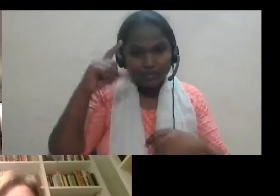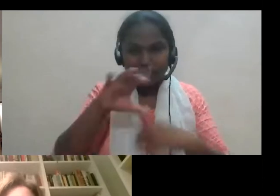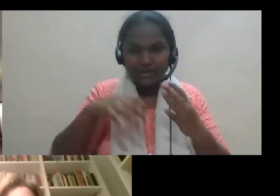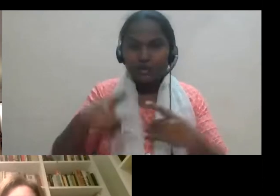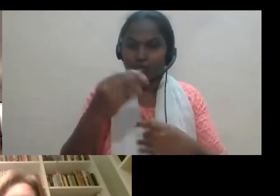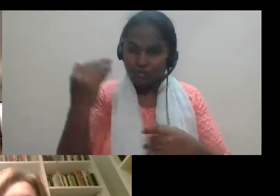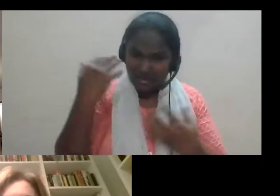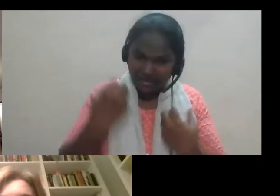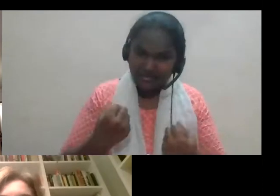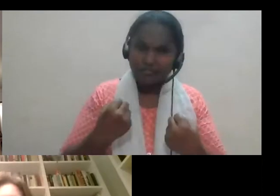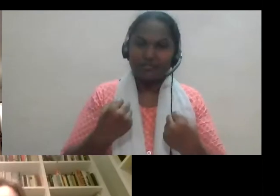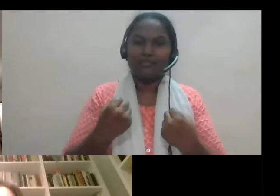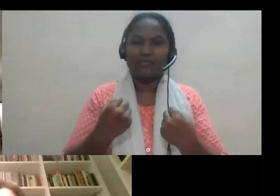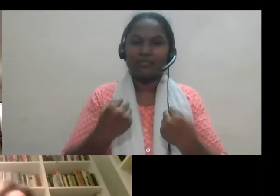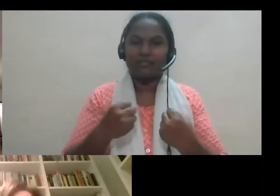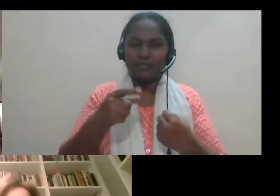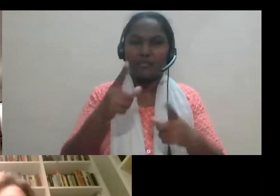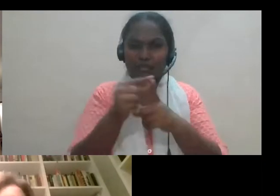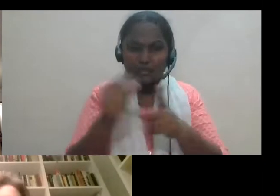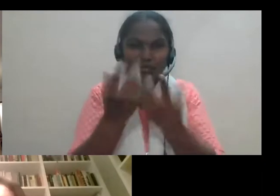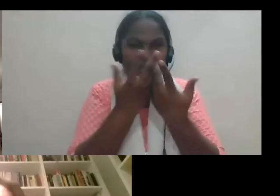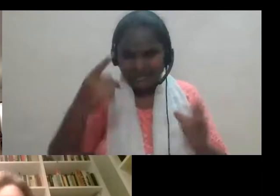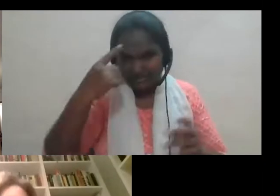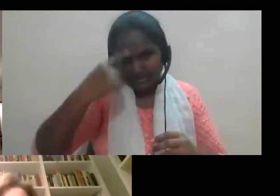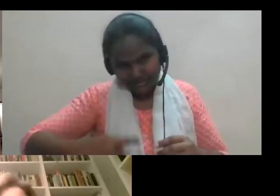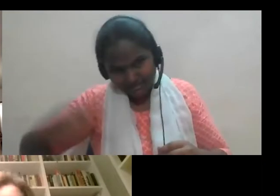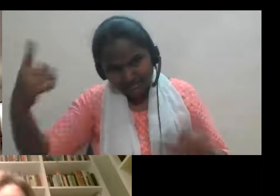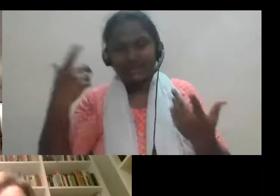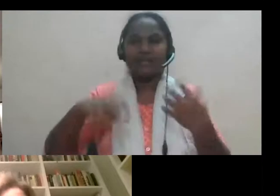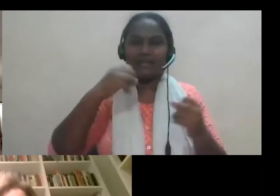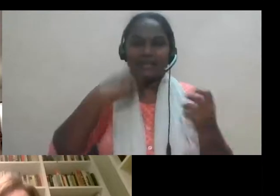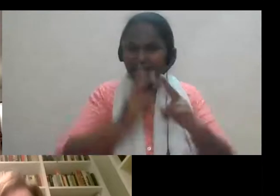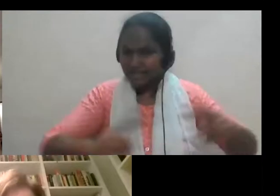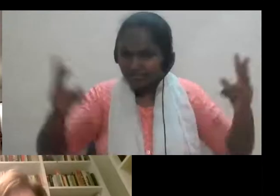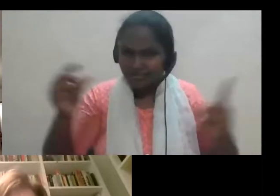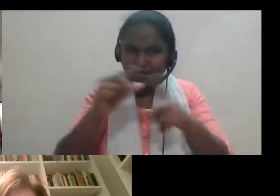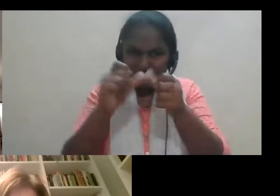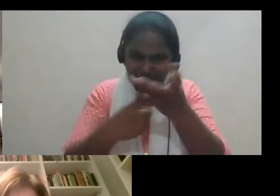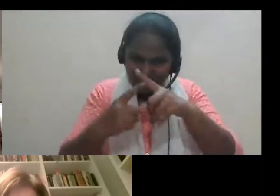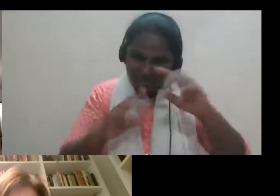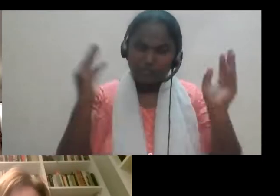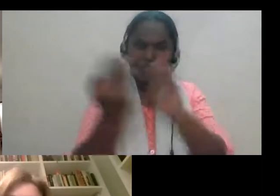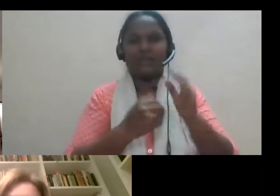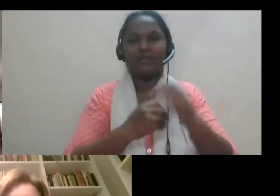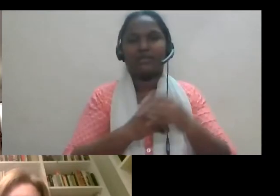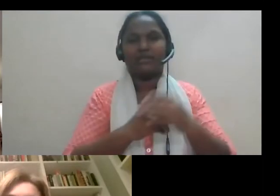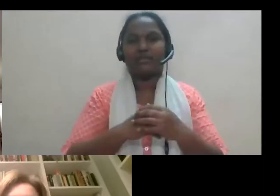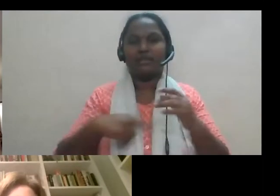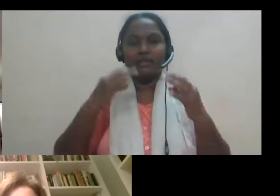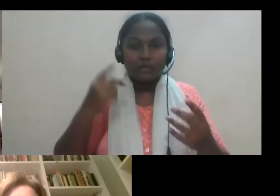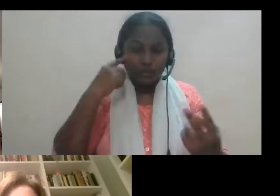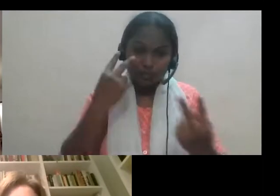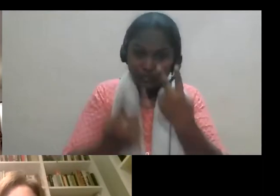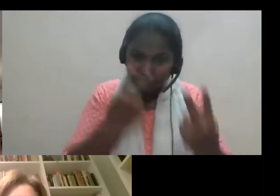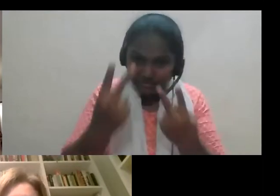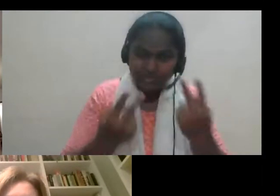you have, as you do in India, as we are in different parts of the world, really revisiting